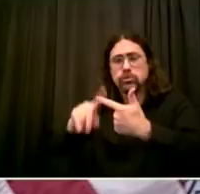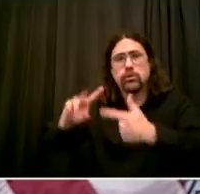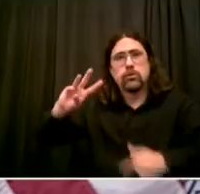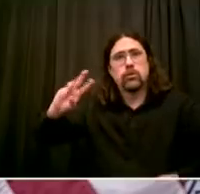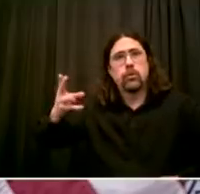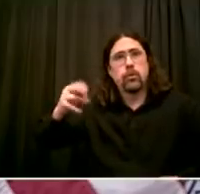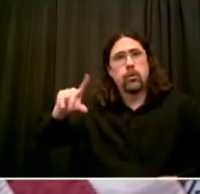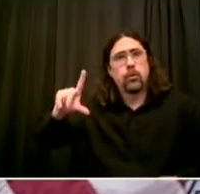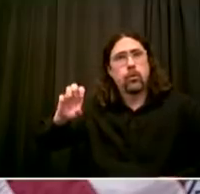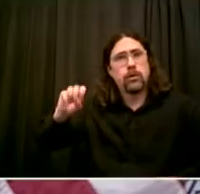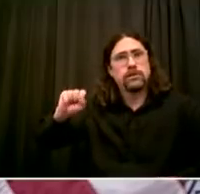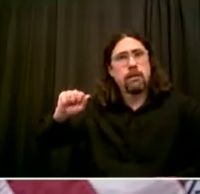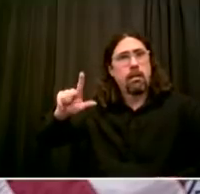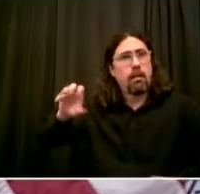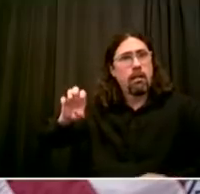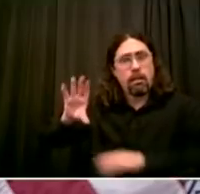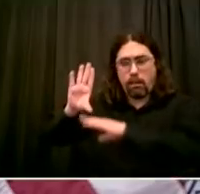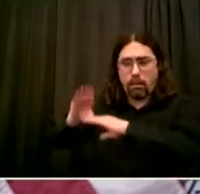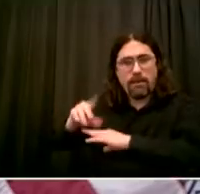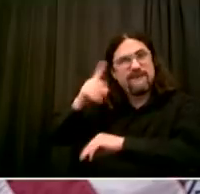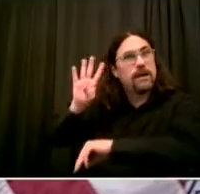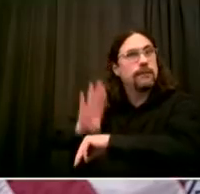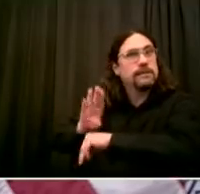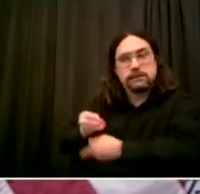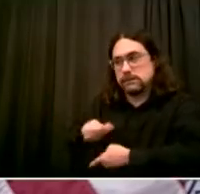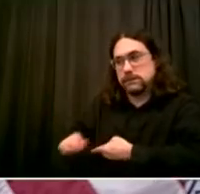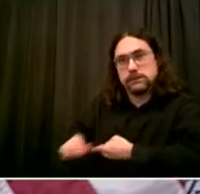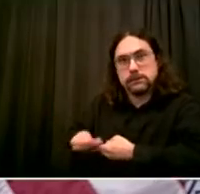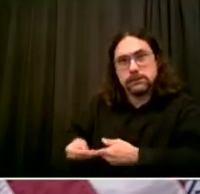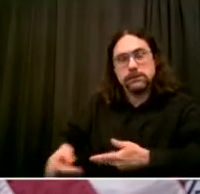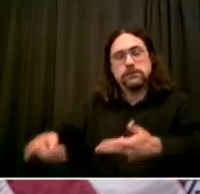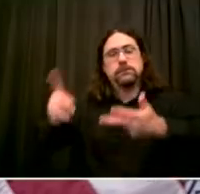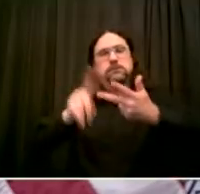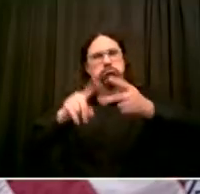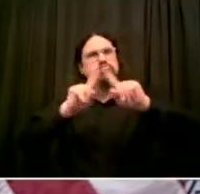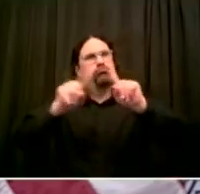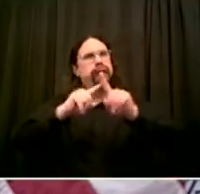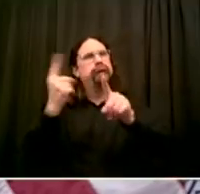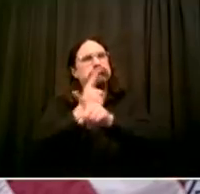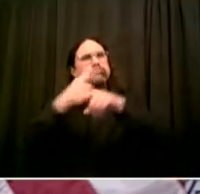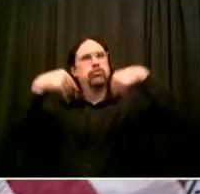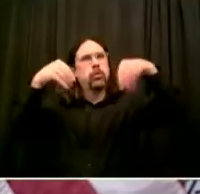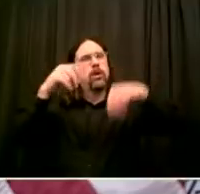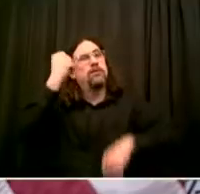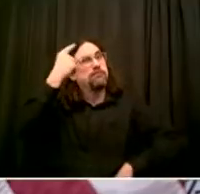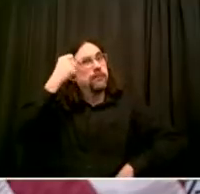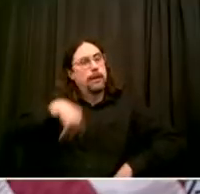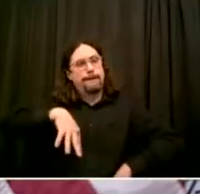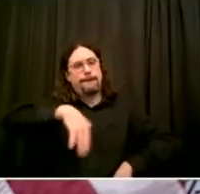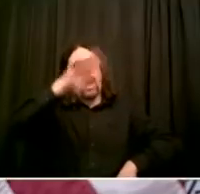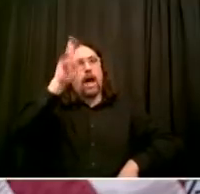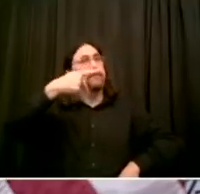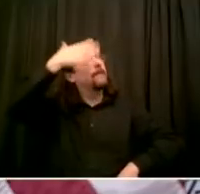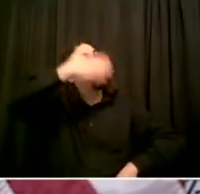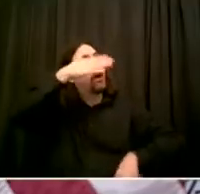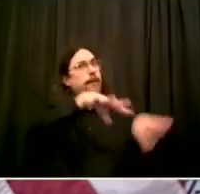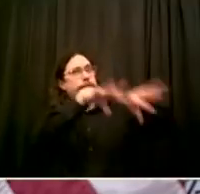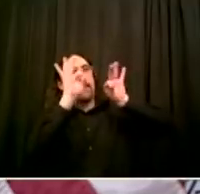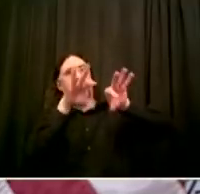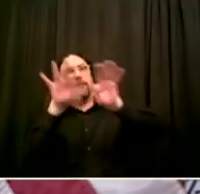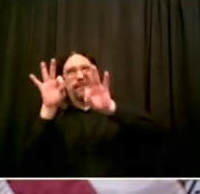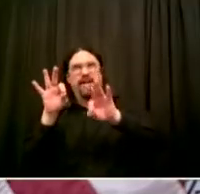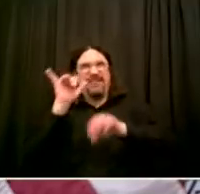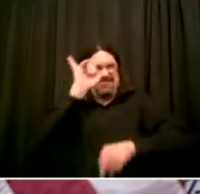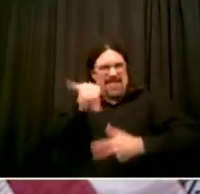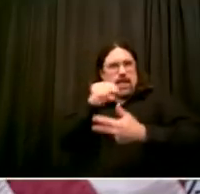don't hit that boomerang. Bars and restaurants implicitly come with much closer contact. We have to figure out how to do it right, how to enforce